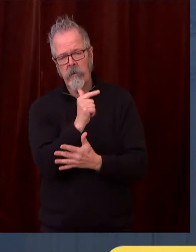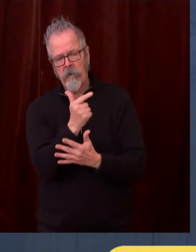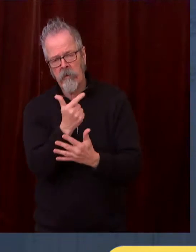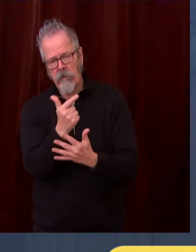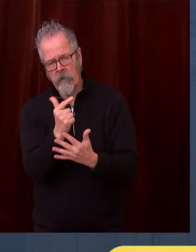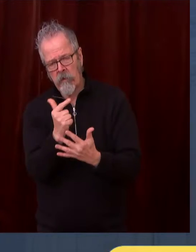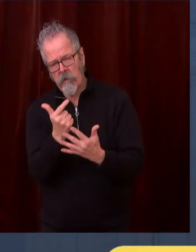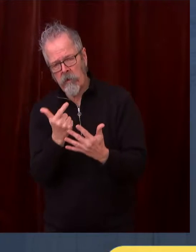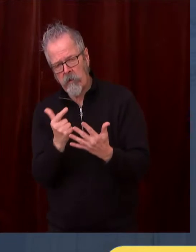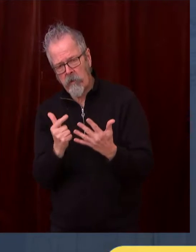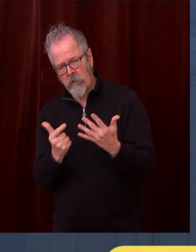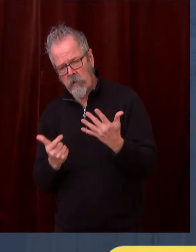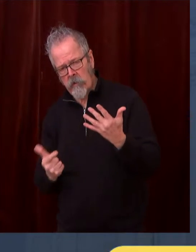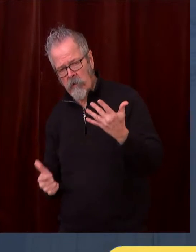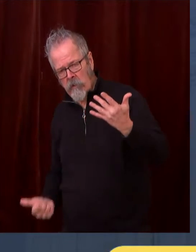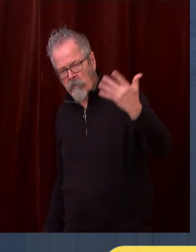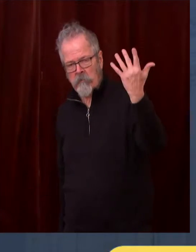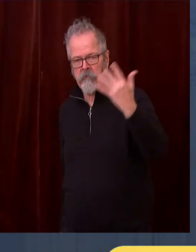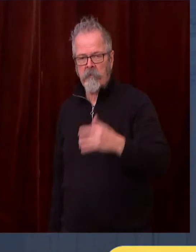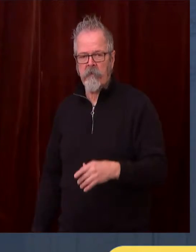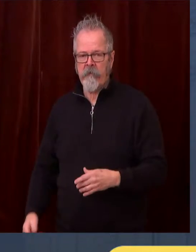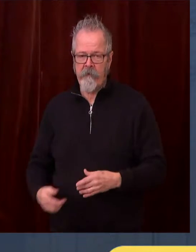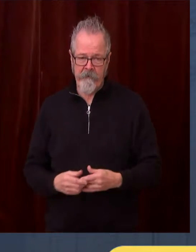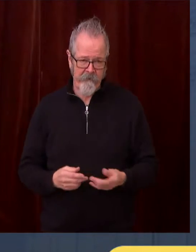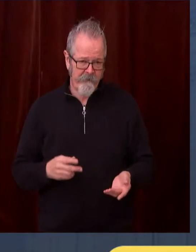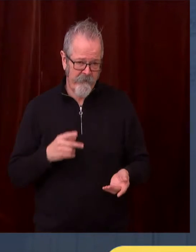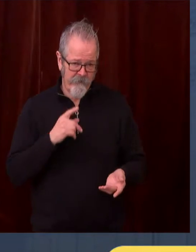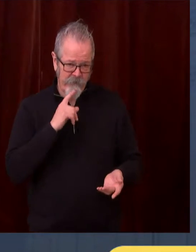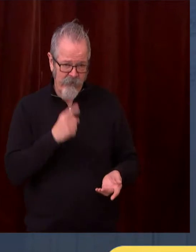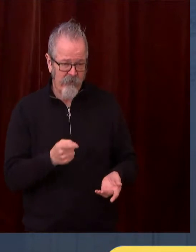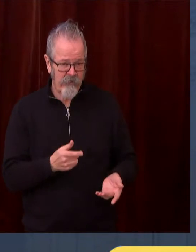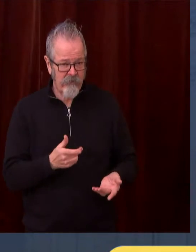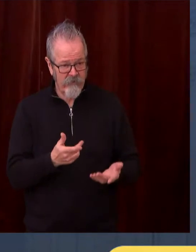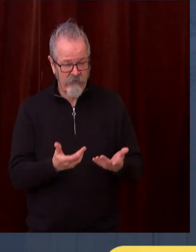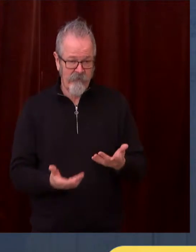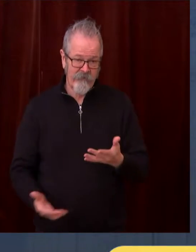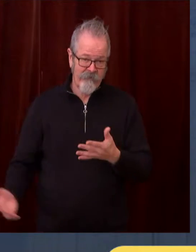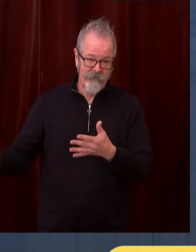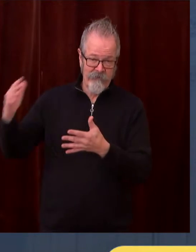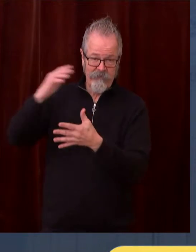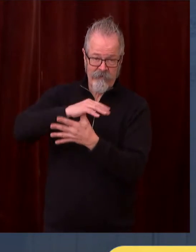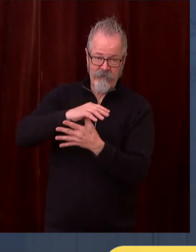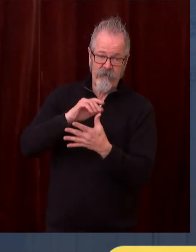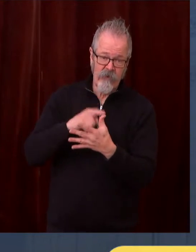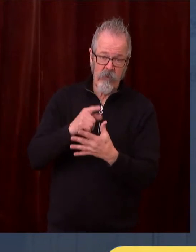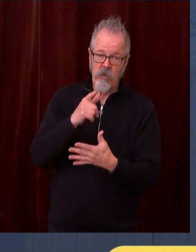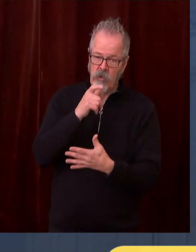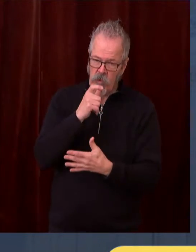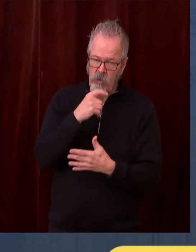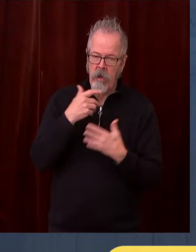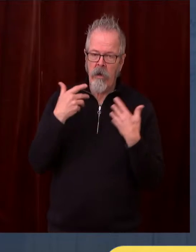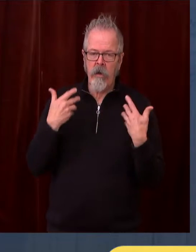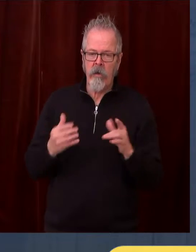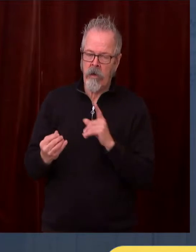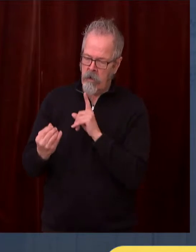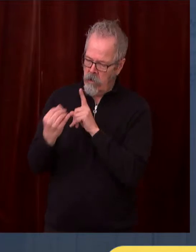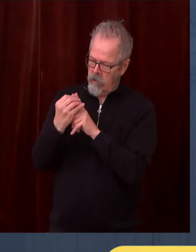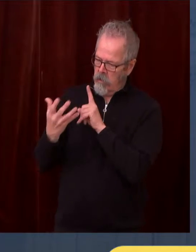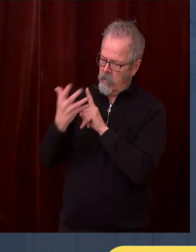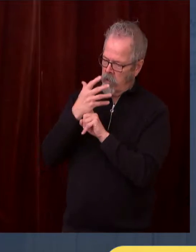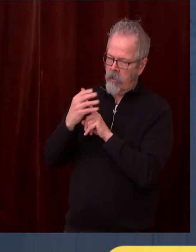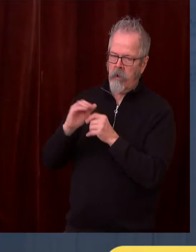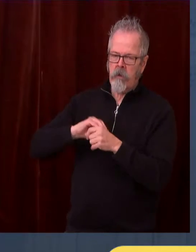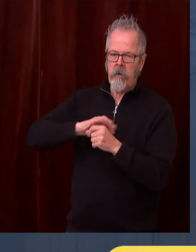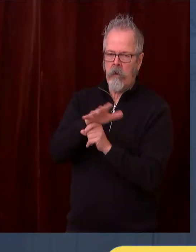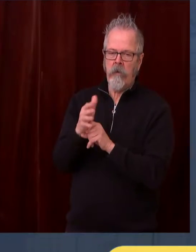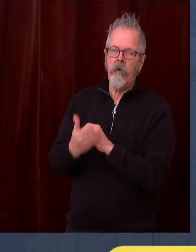the extreme exposure in these environments where they have to have aerosols when they do an intubation, or most of their day is